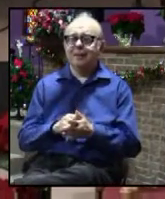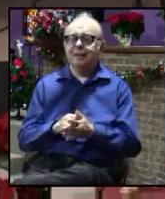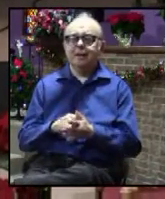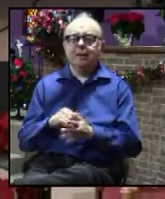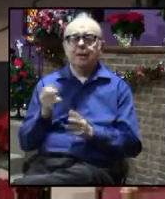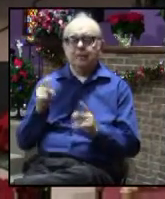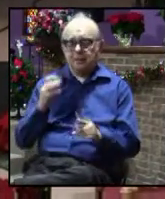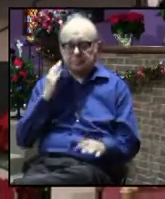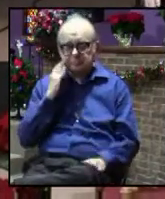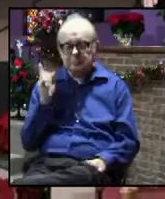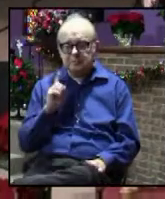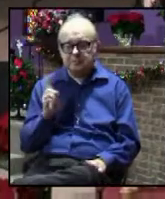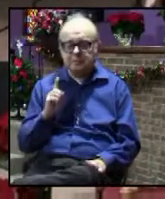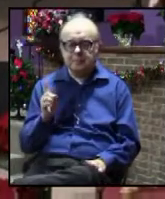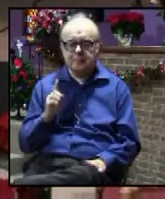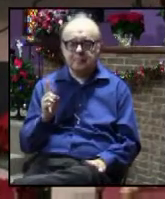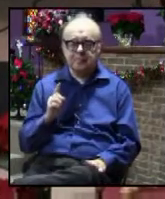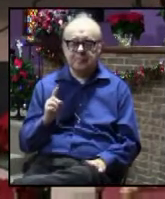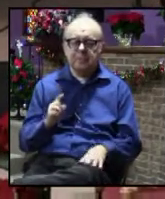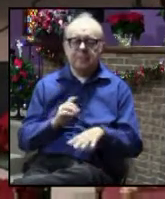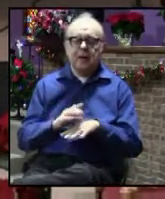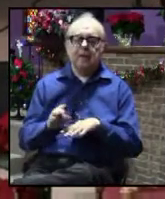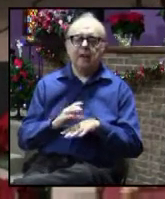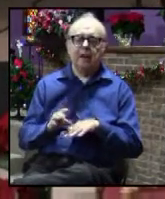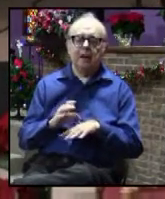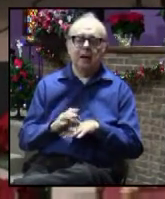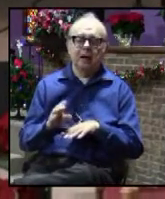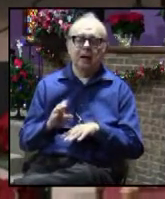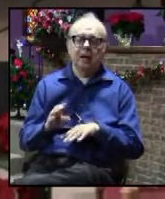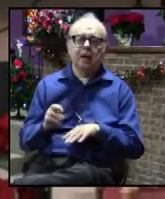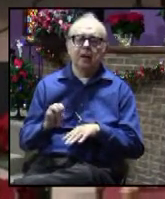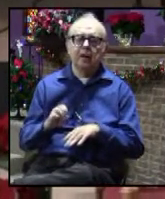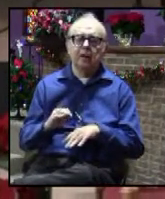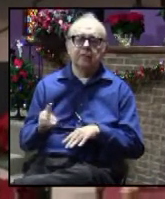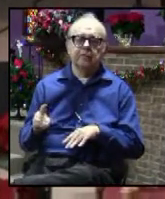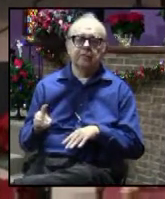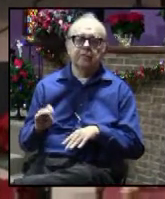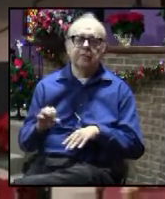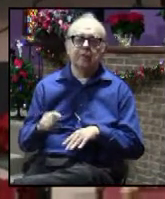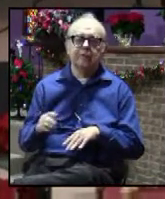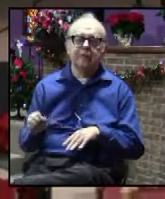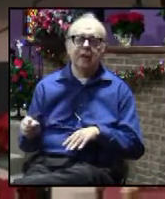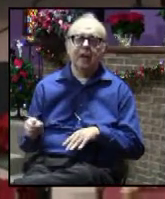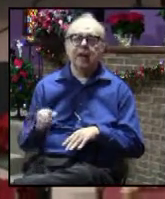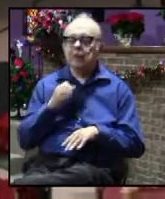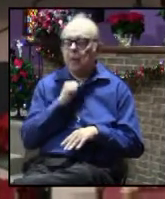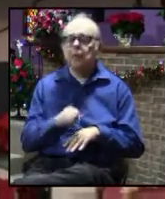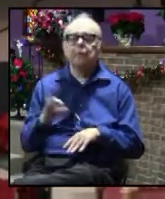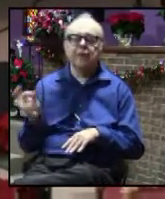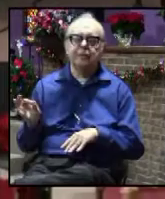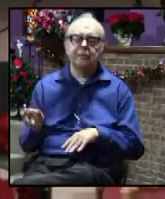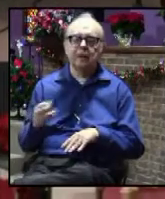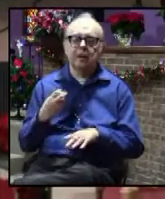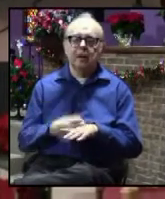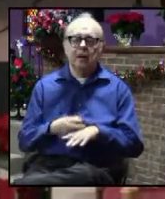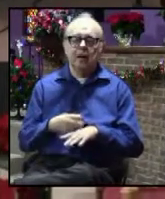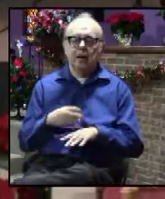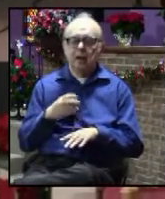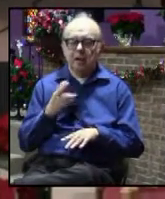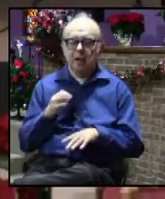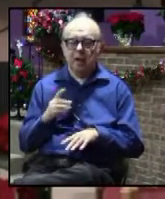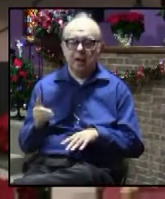Does anybody know where I could get these chocolate cream drops and old-fashioned hard candy? Yes. I got the answer